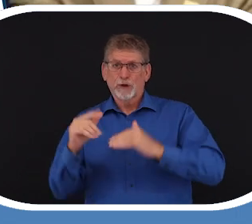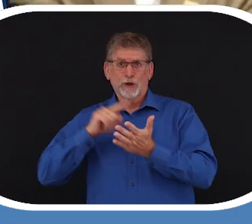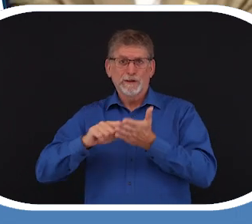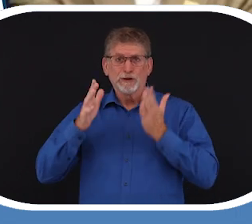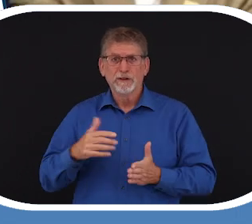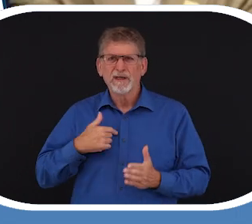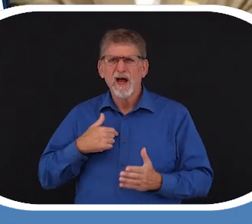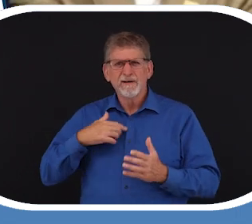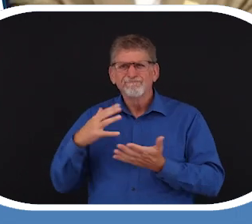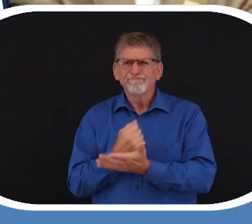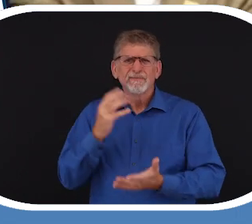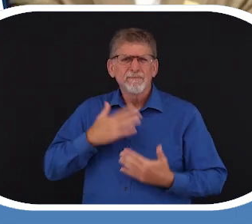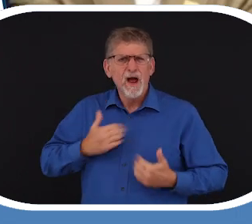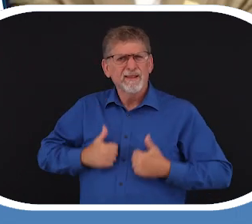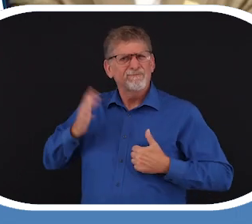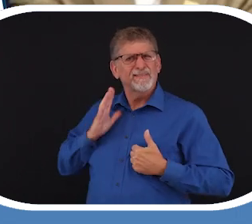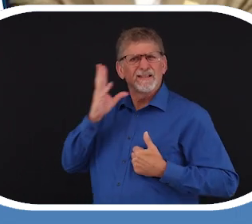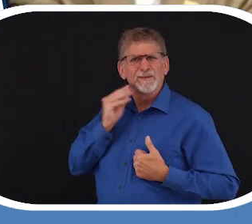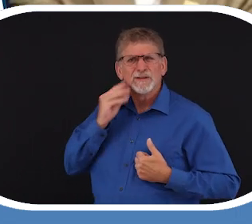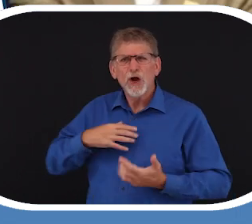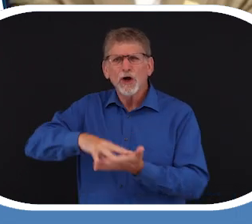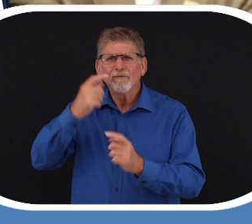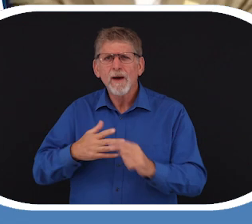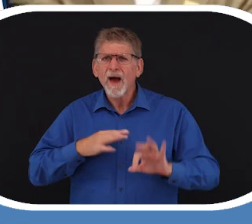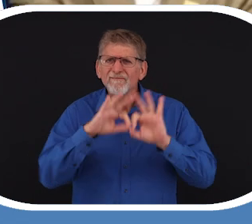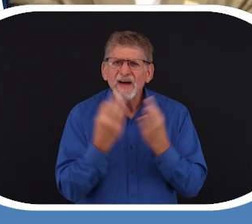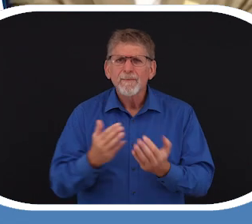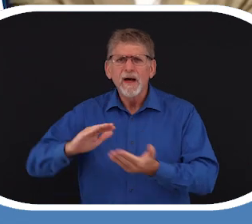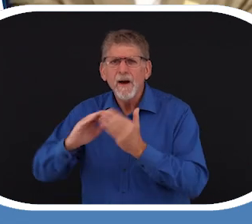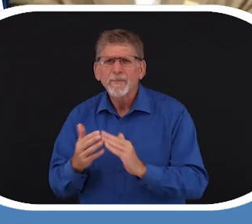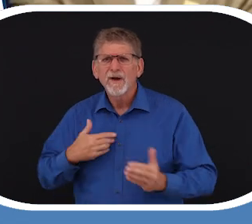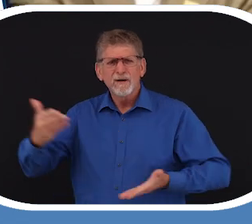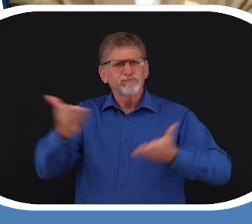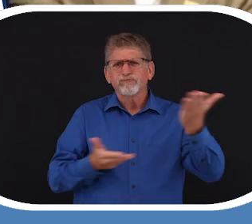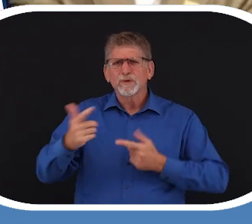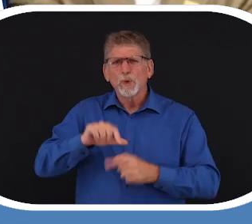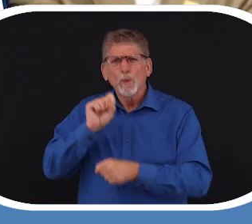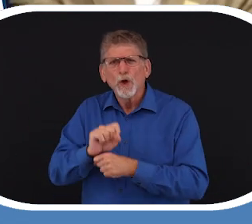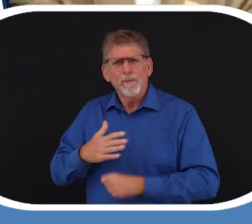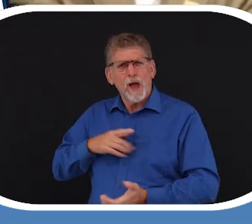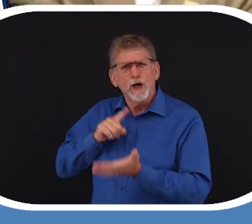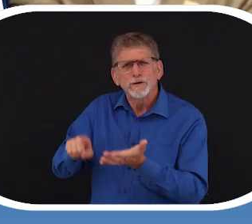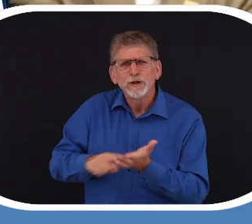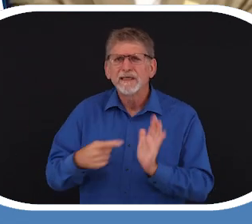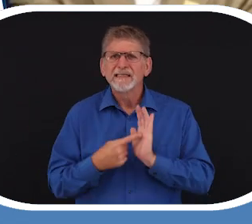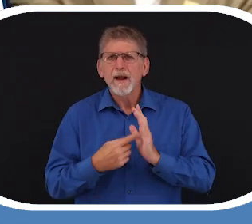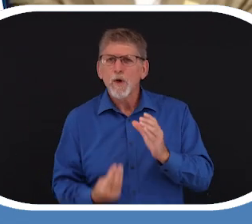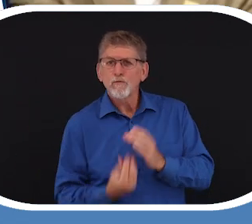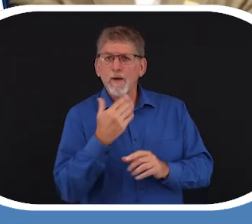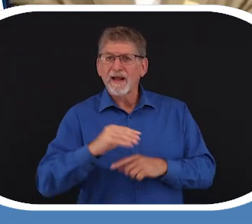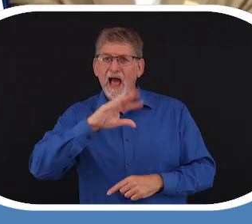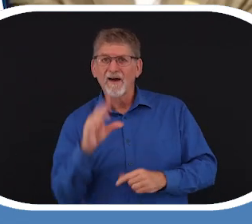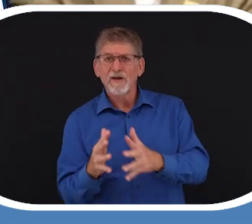my family and my communities, and I brought all of that work to my own research. For example, growing up in the African-American community, the barbershop and the